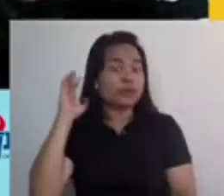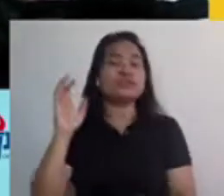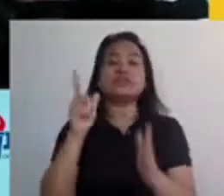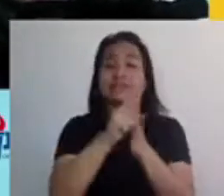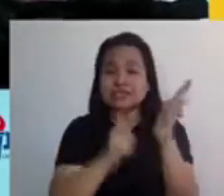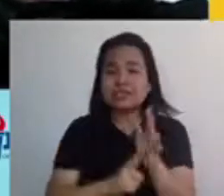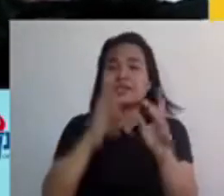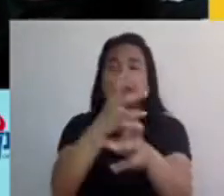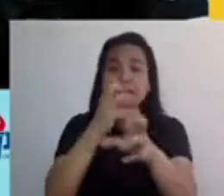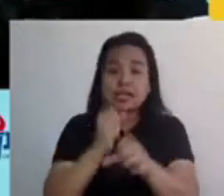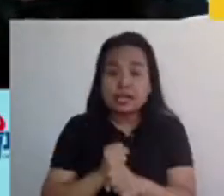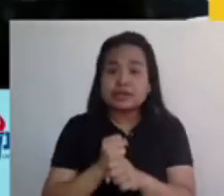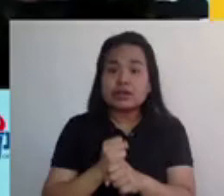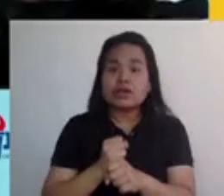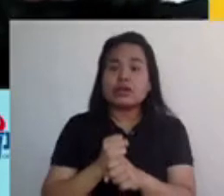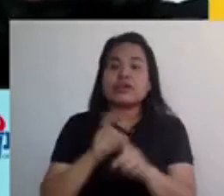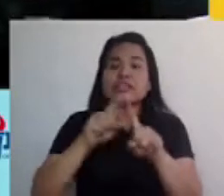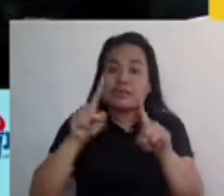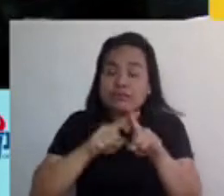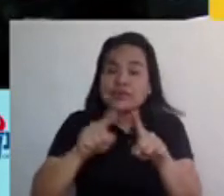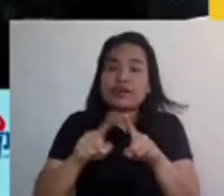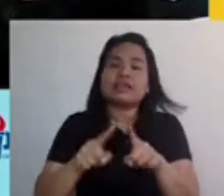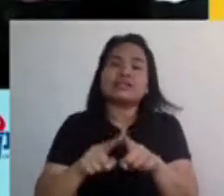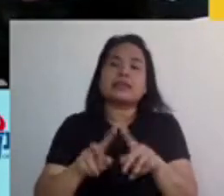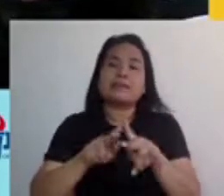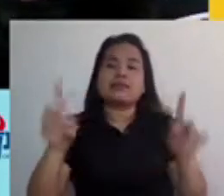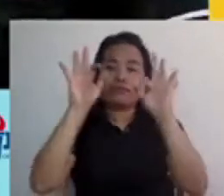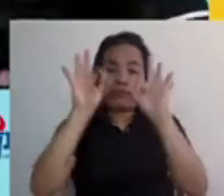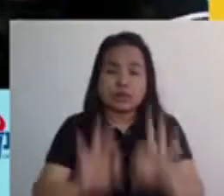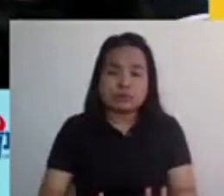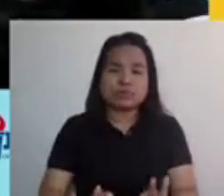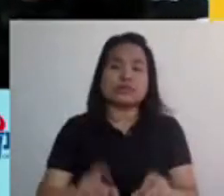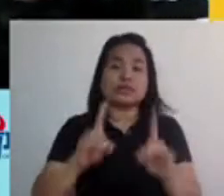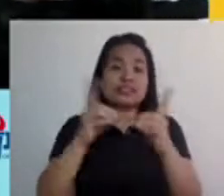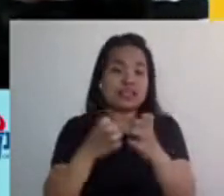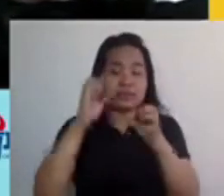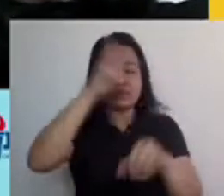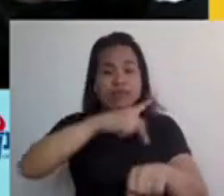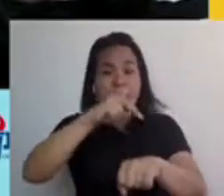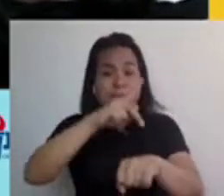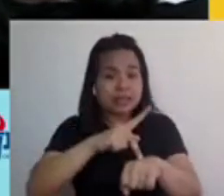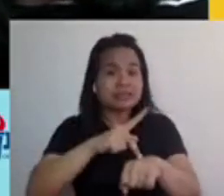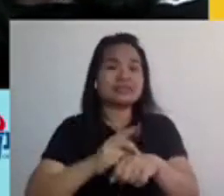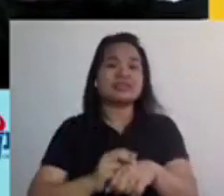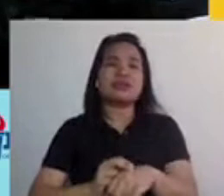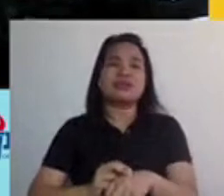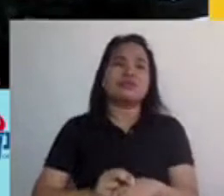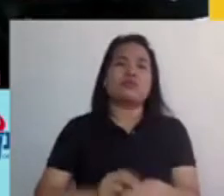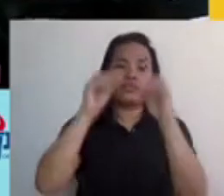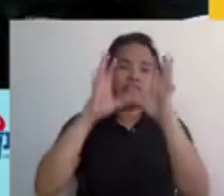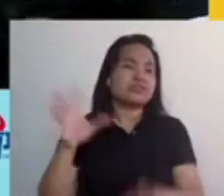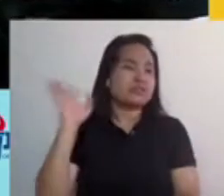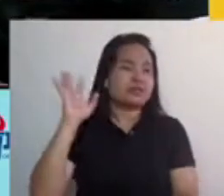our different platforms such as Philippines, such as the ones that our teacher broadcasters post online. So